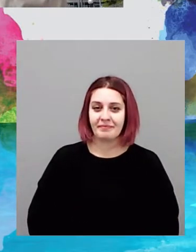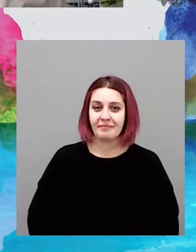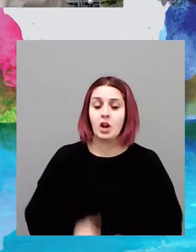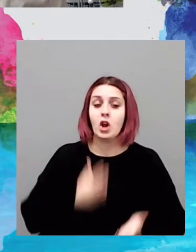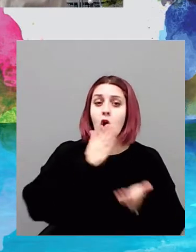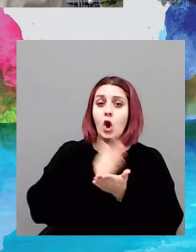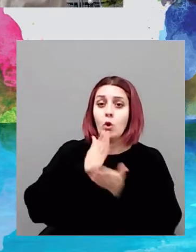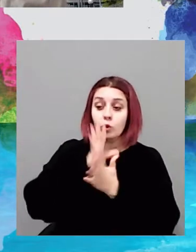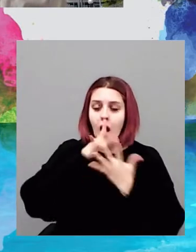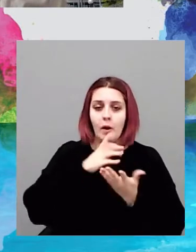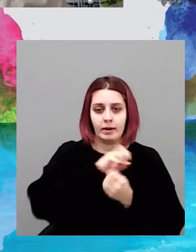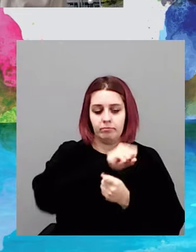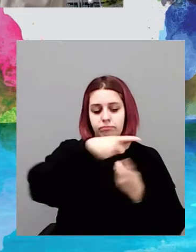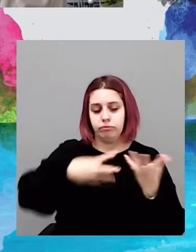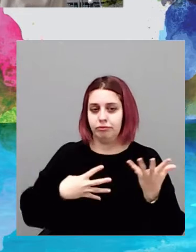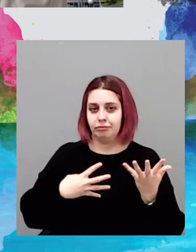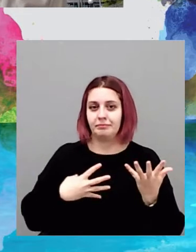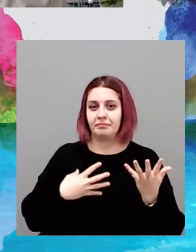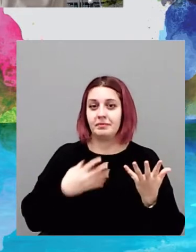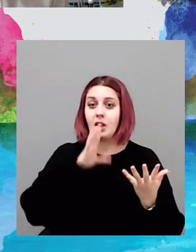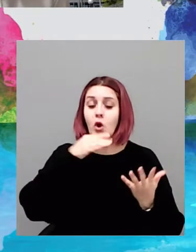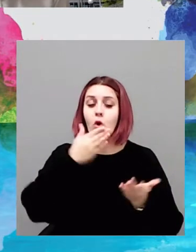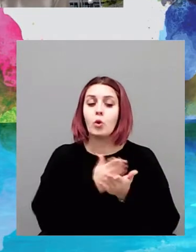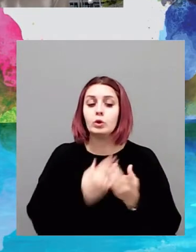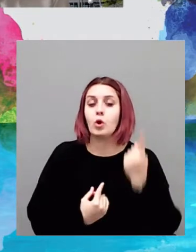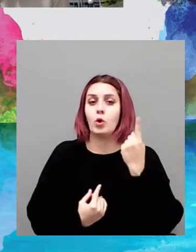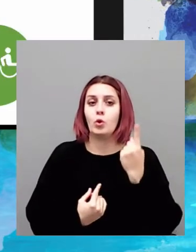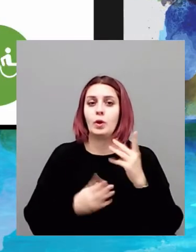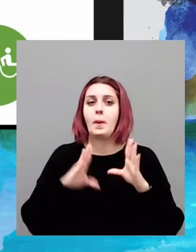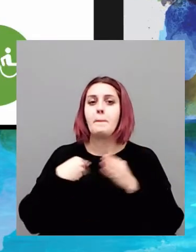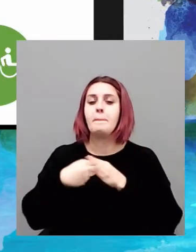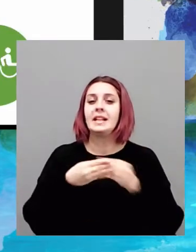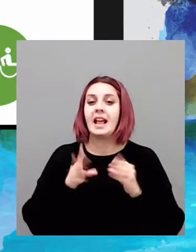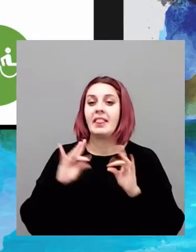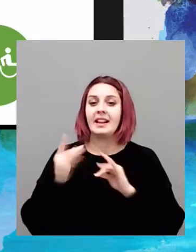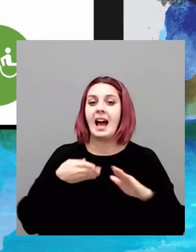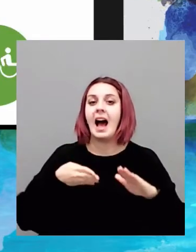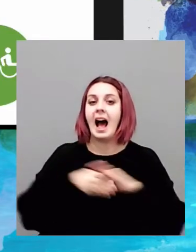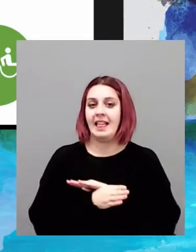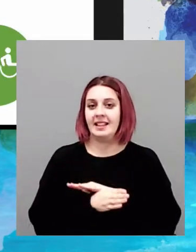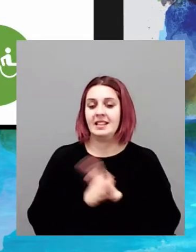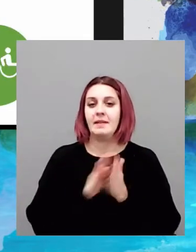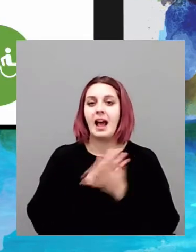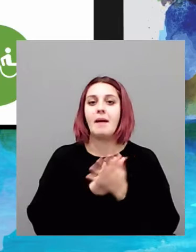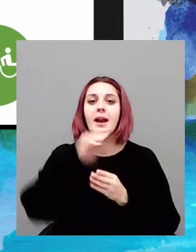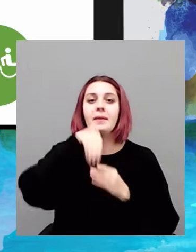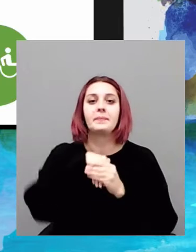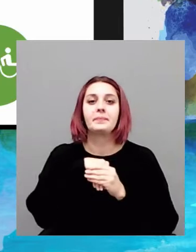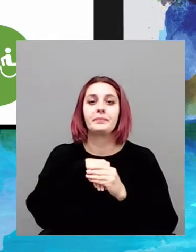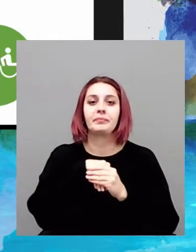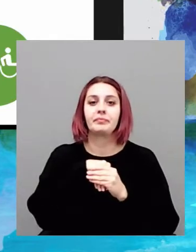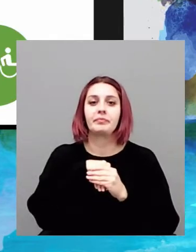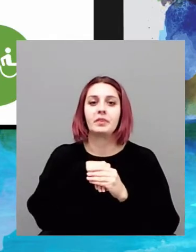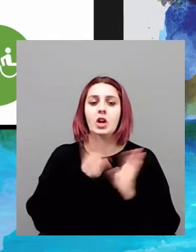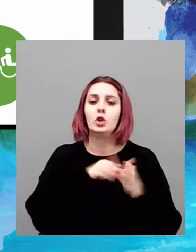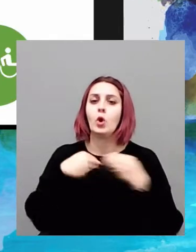We have different courses underway, and we have a course called Accessible Digital Material, talks about